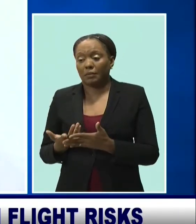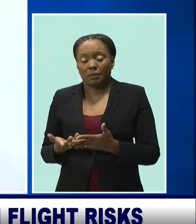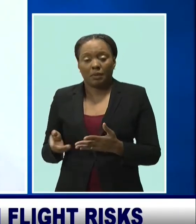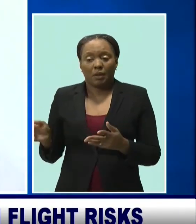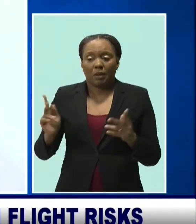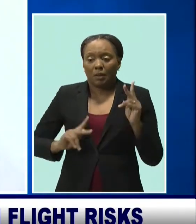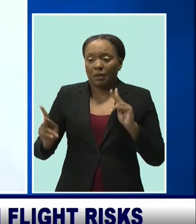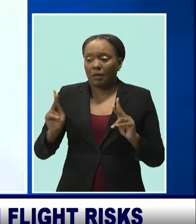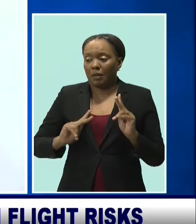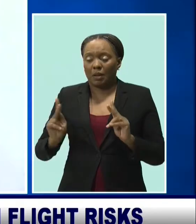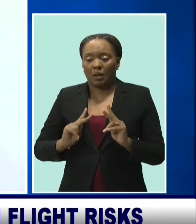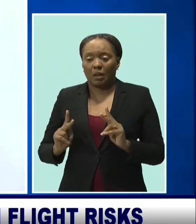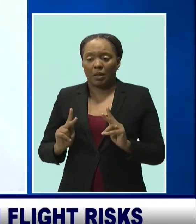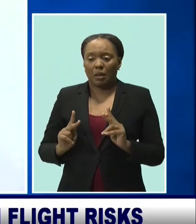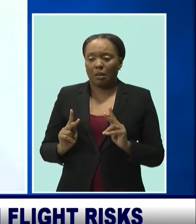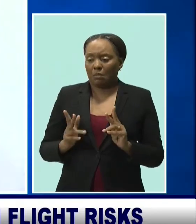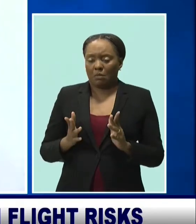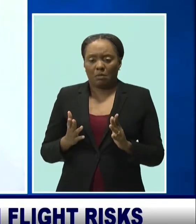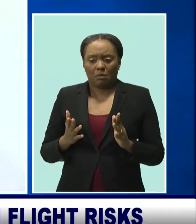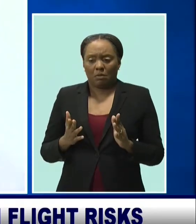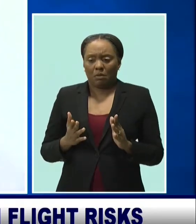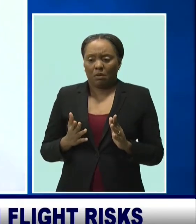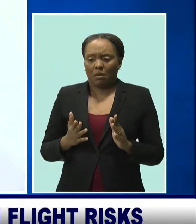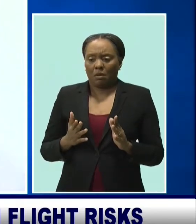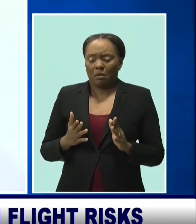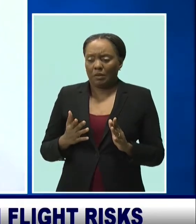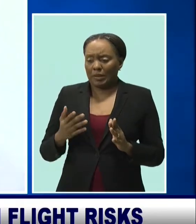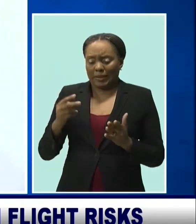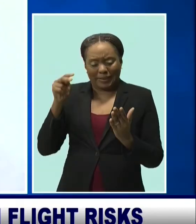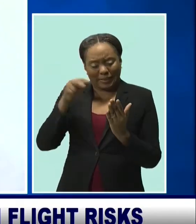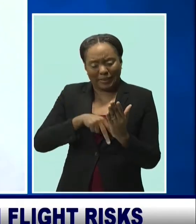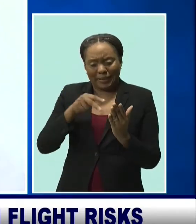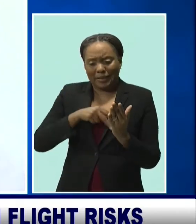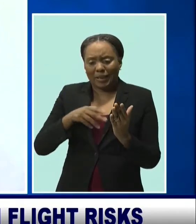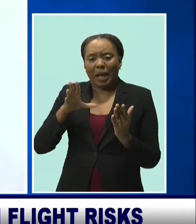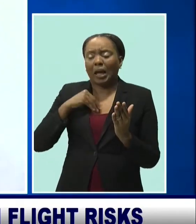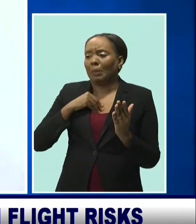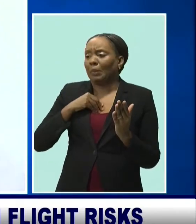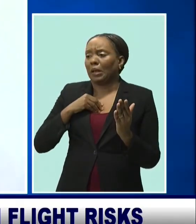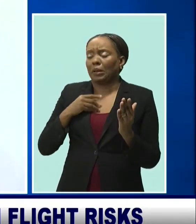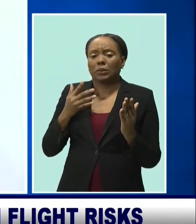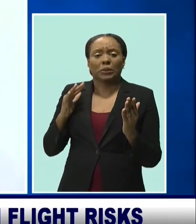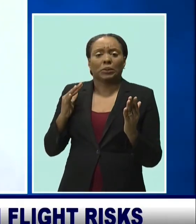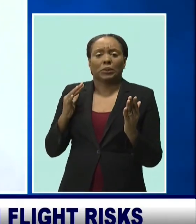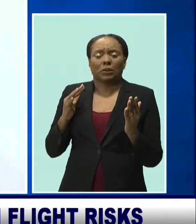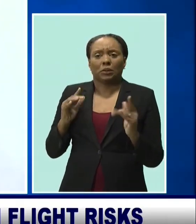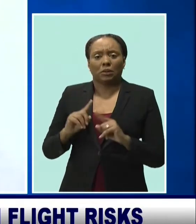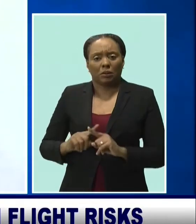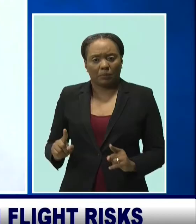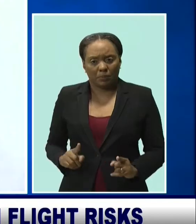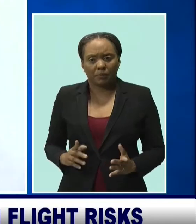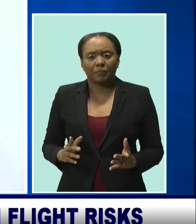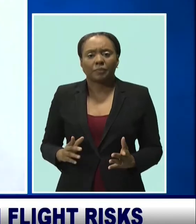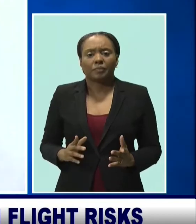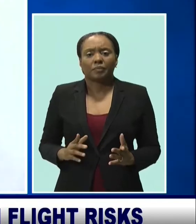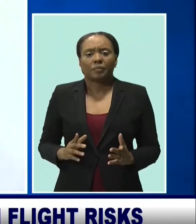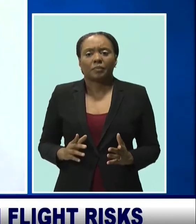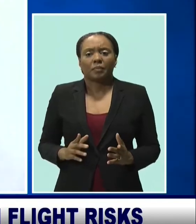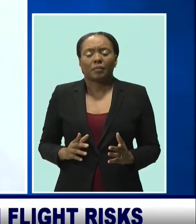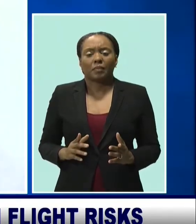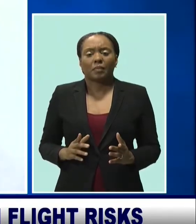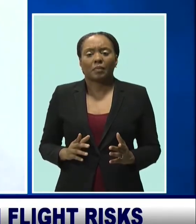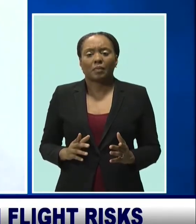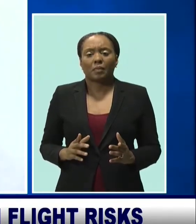I wanted to encourage persons to really appreciate that this assessment at a central isolation facility